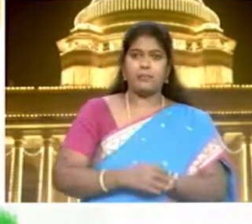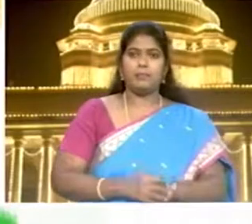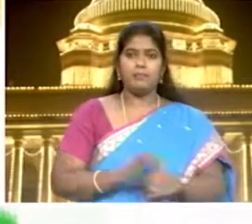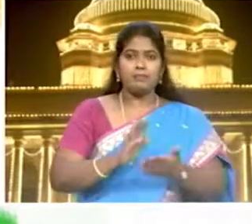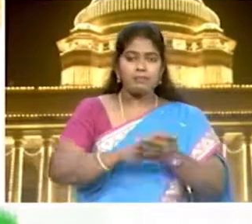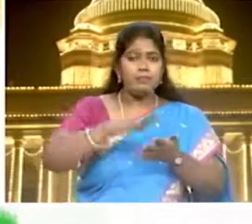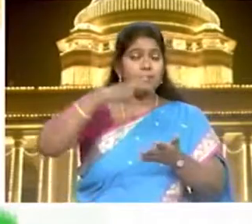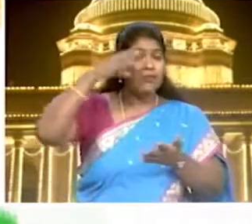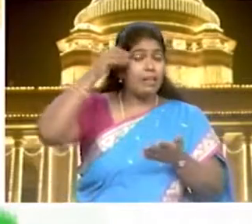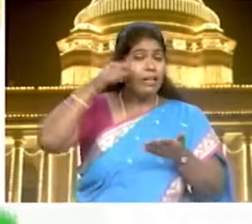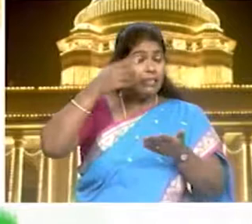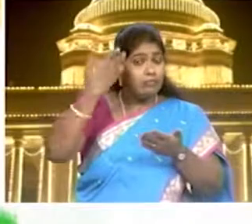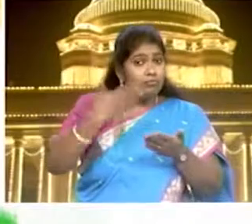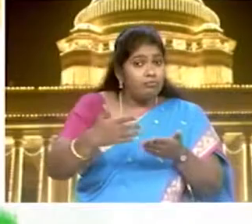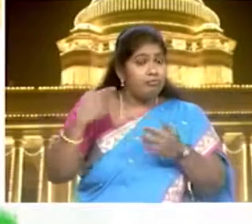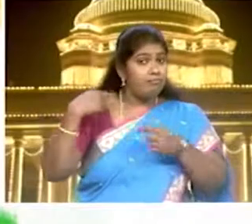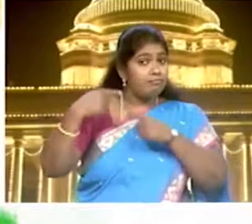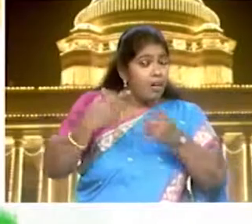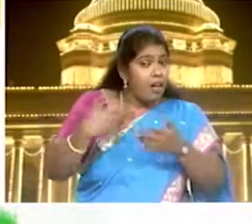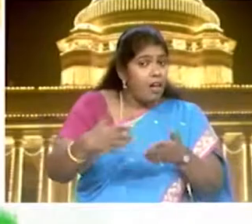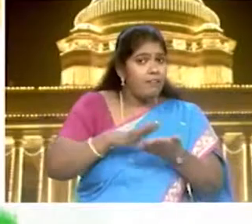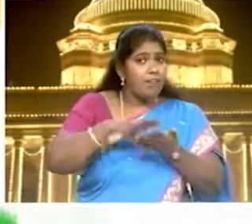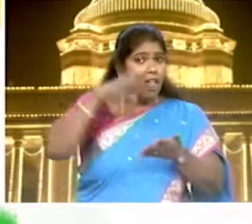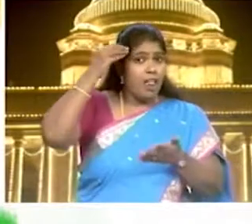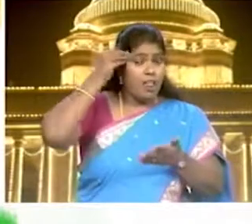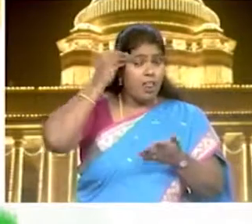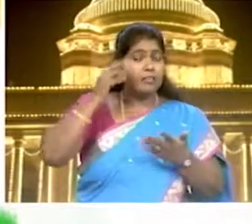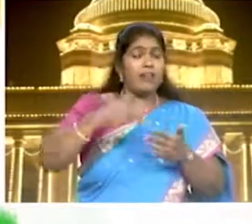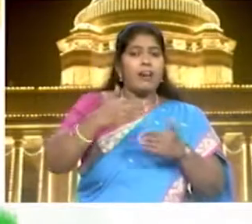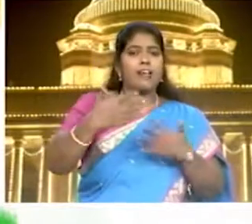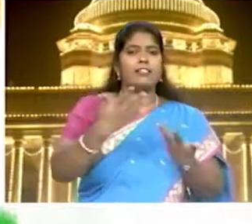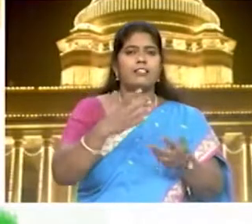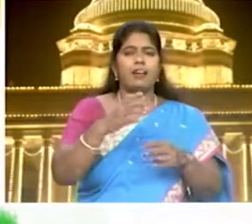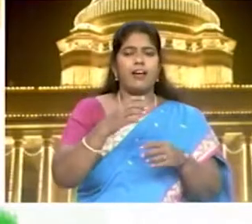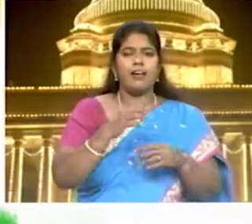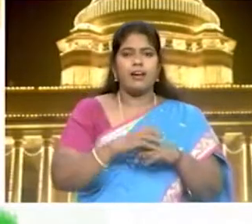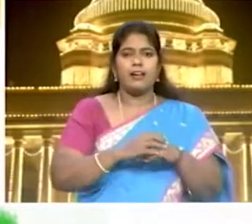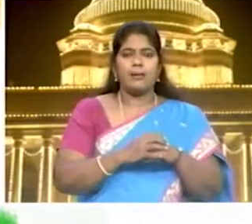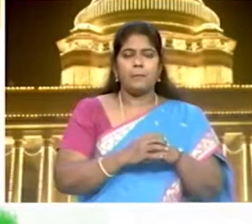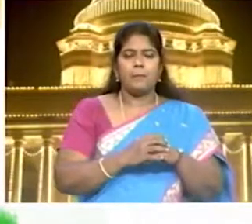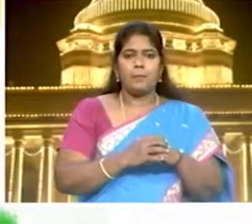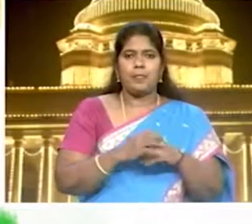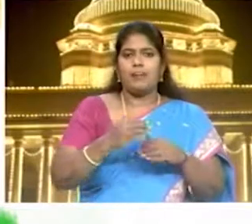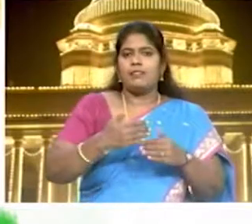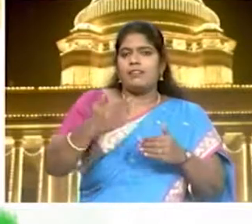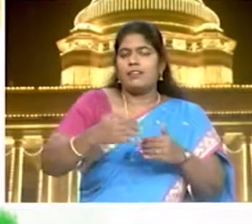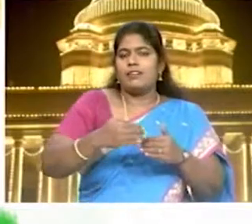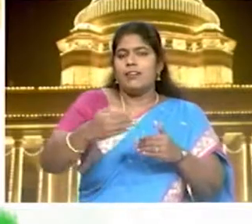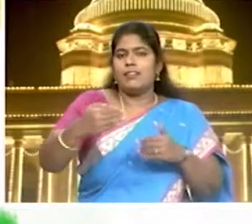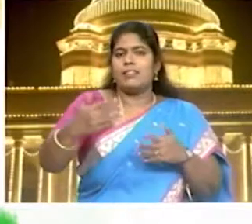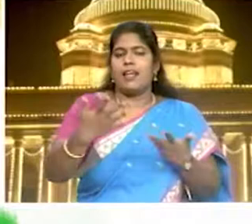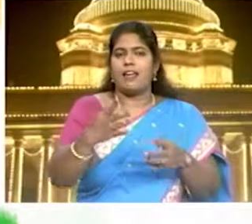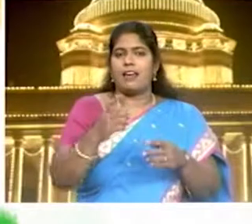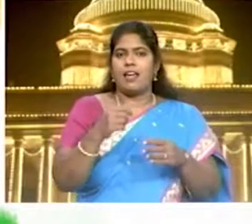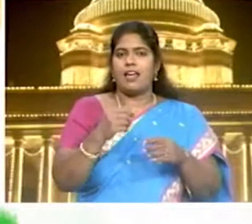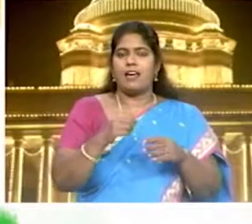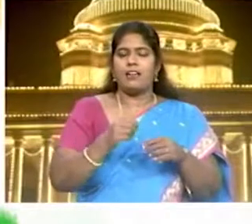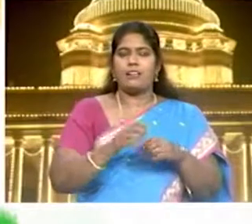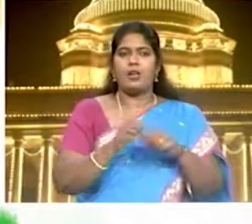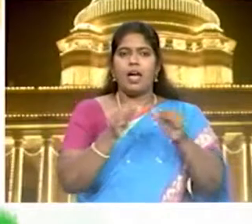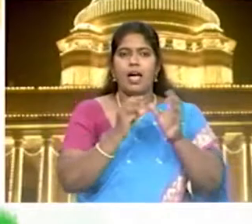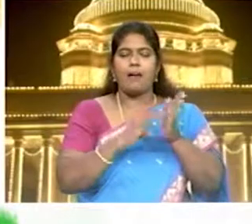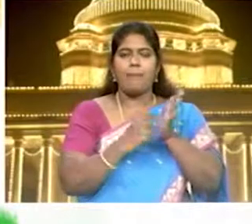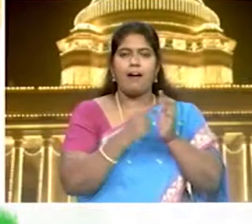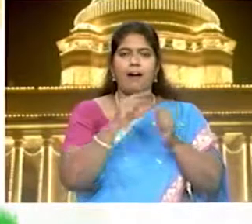useful as we move towards the next milestone in the journey of the nation, the Amrit Kal,